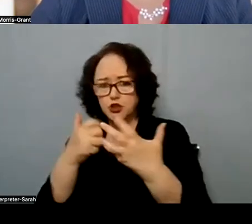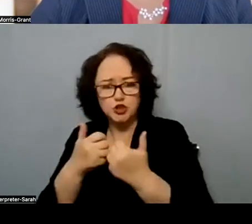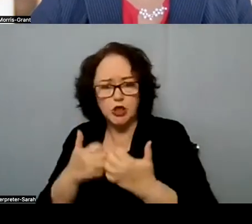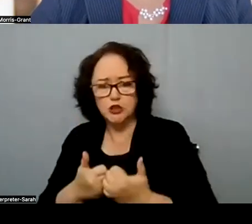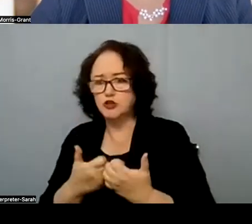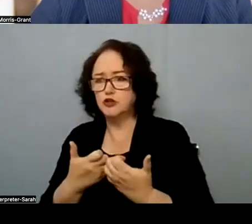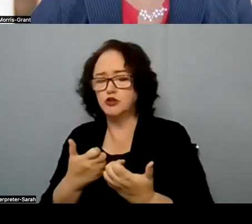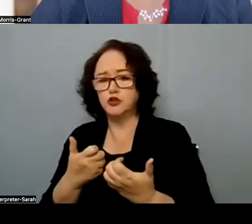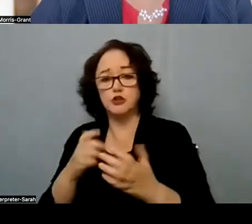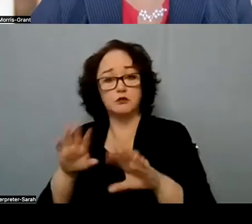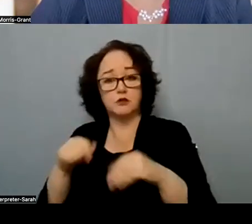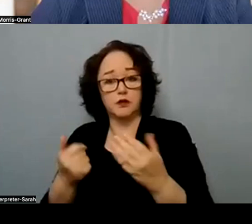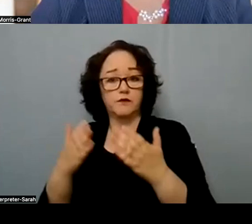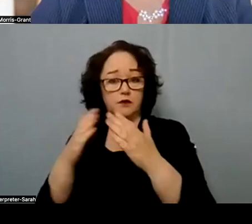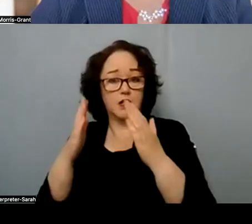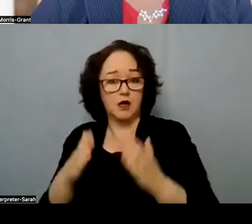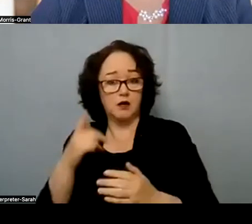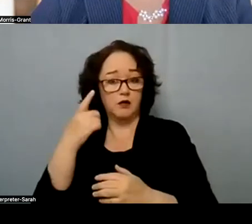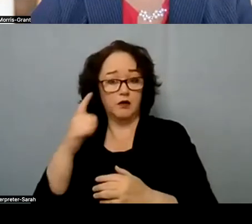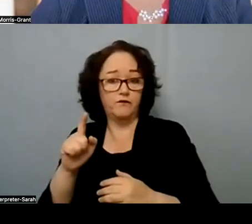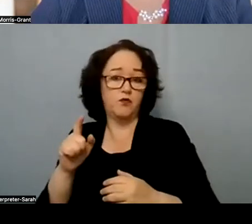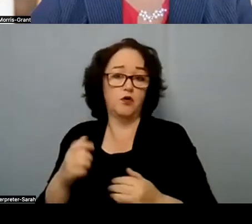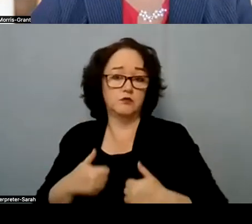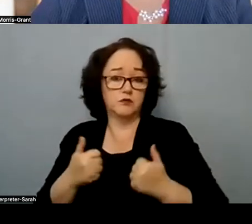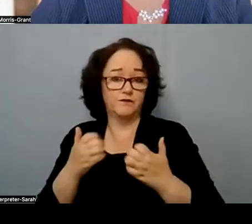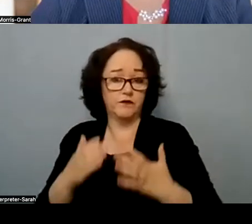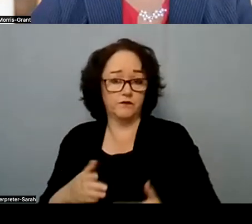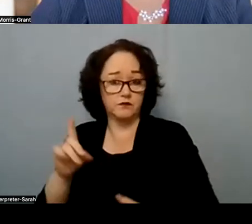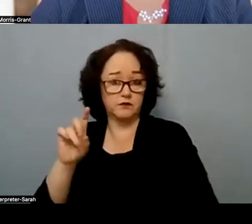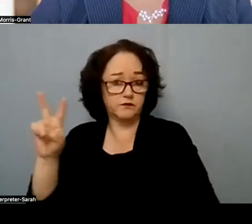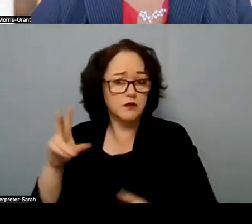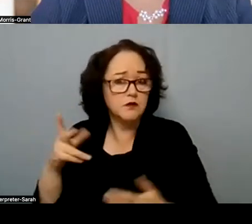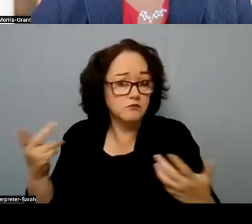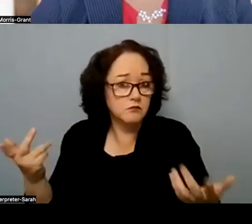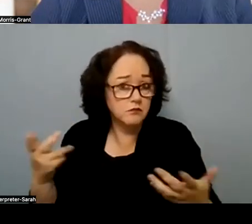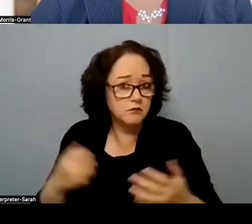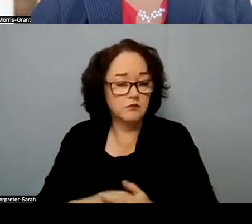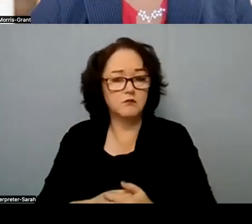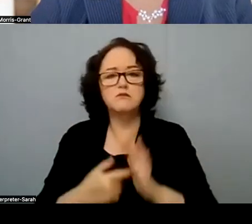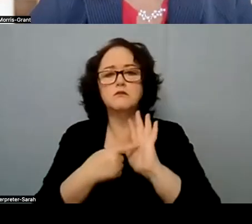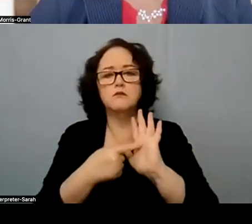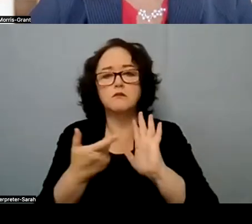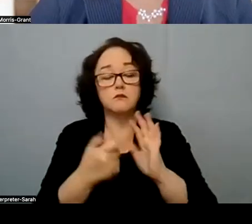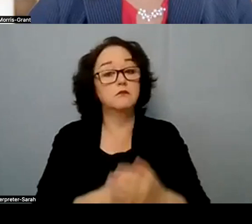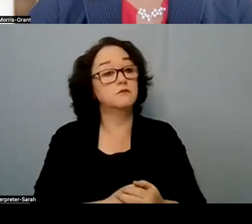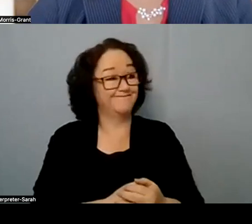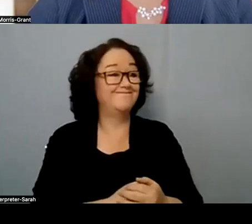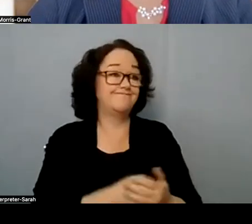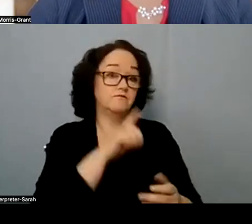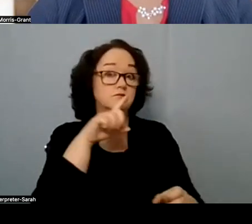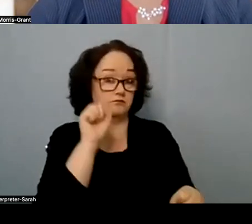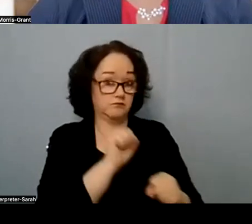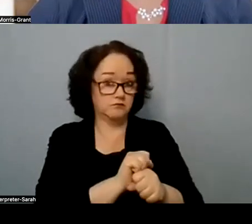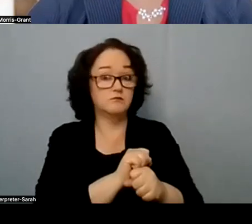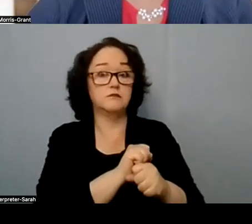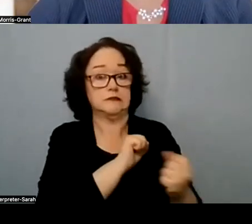of domestic violence? There are definitely challenges. I think the most